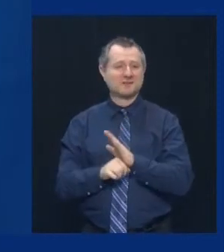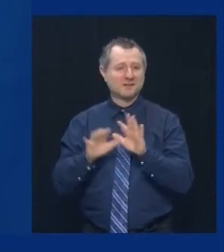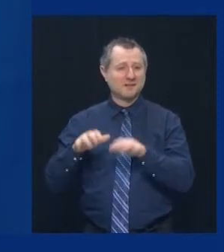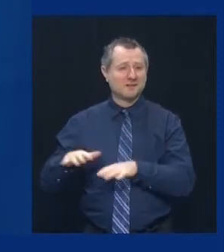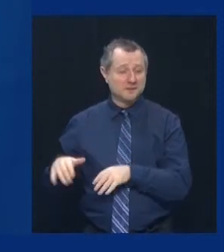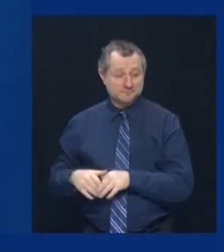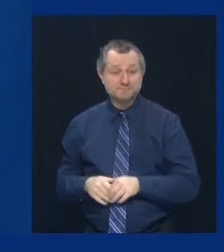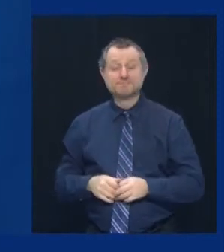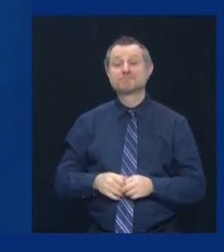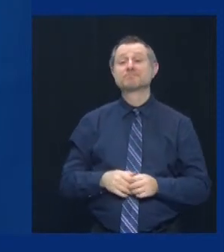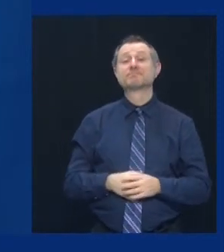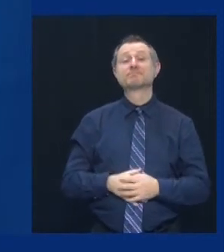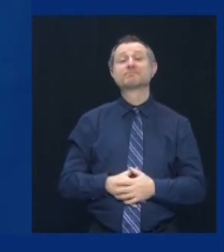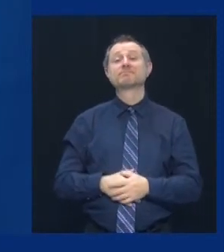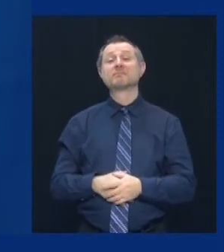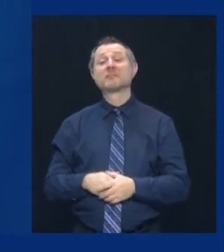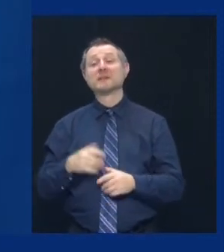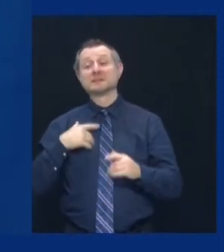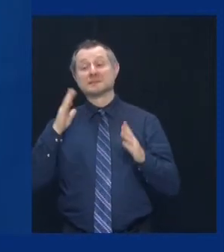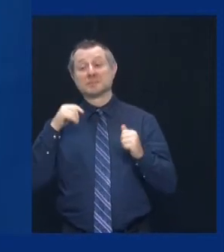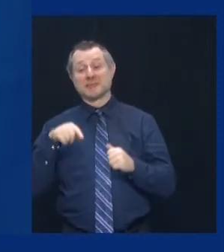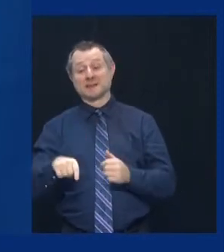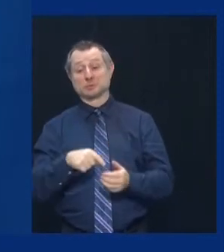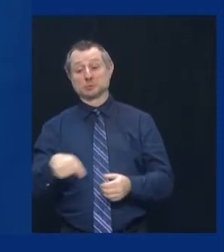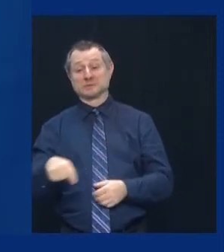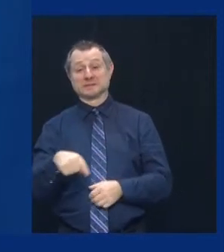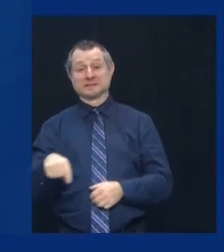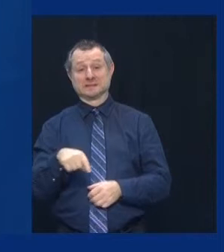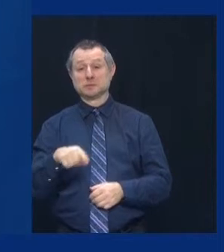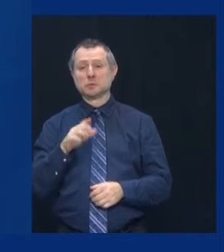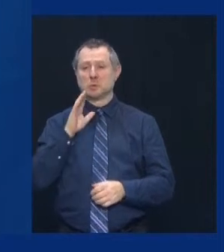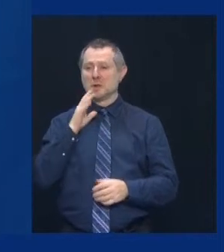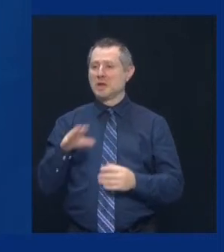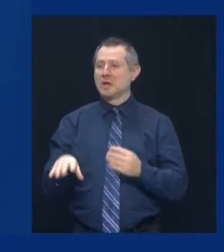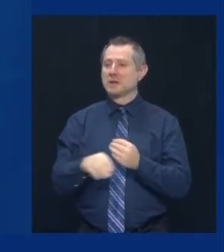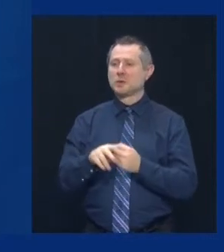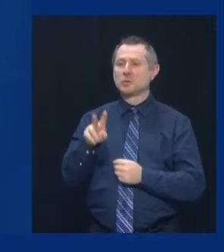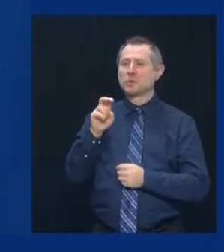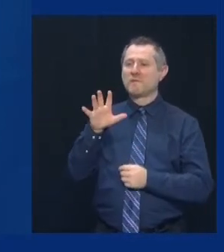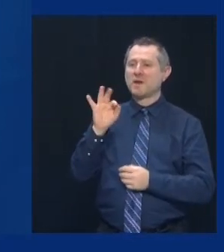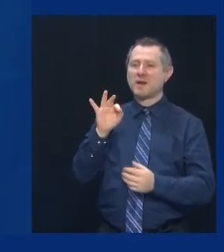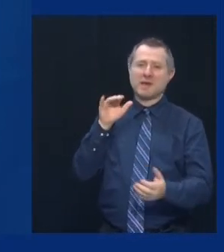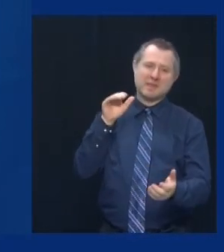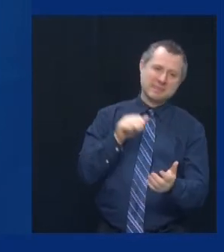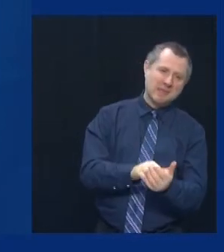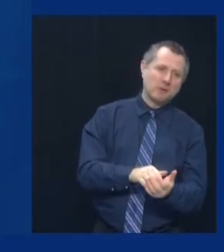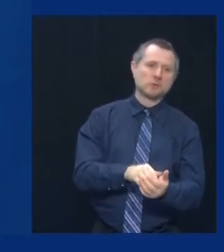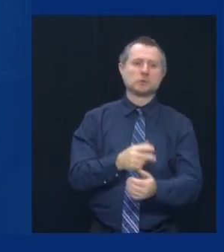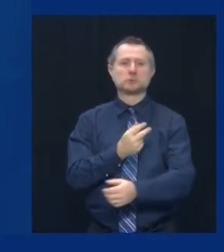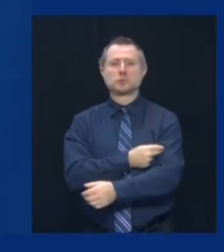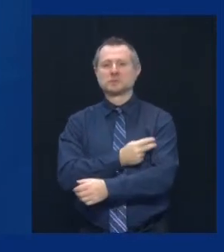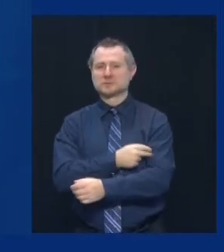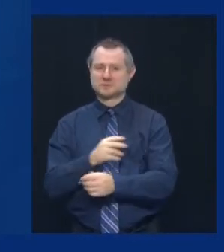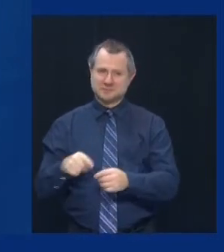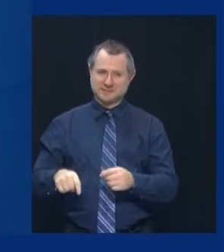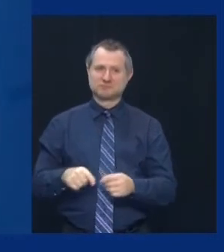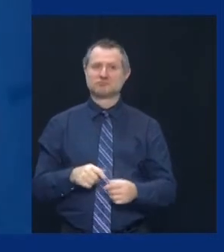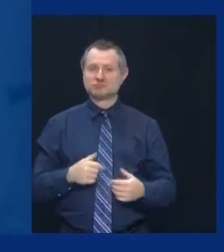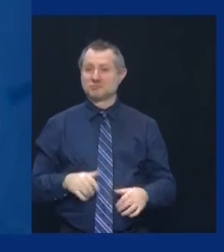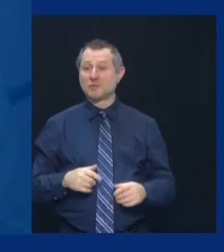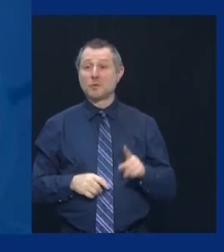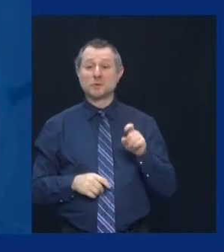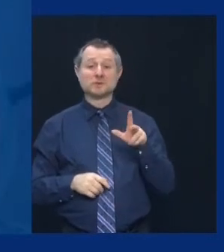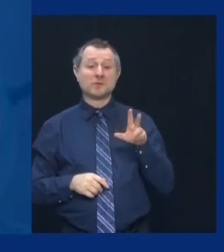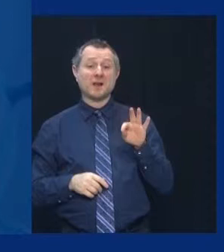to people. We expect another 259,000 vaccines this week, 139 from Pfizer,